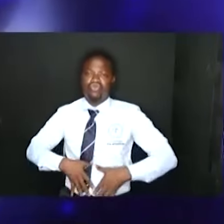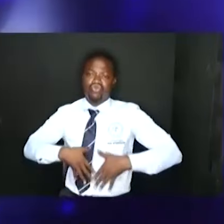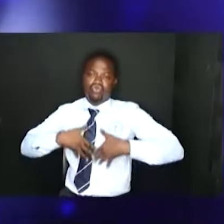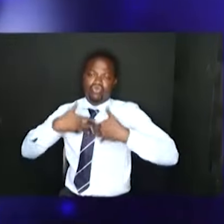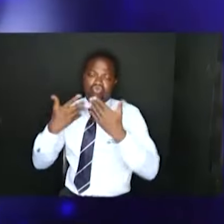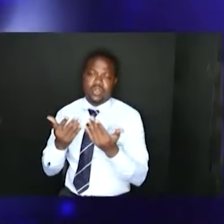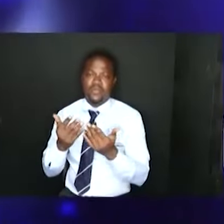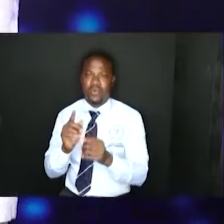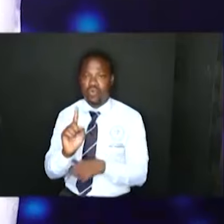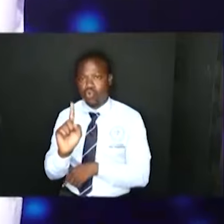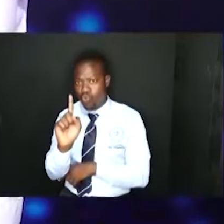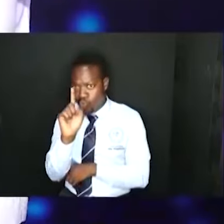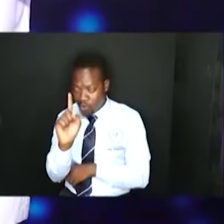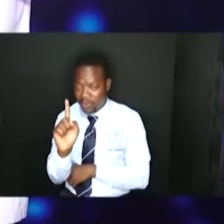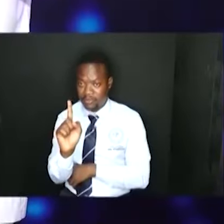confession